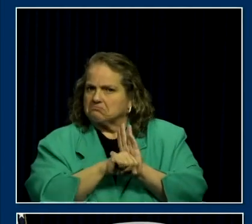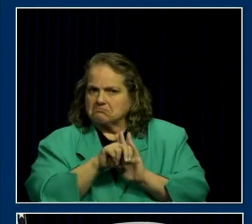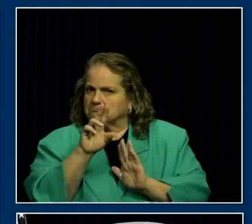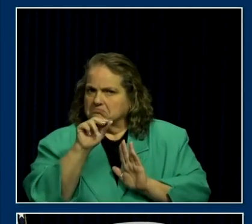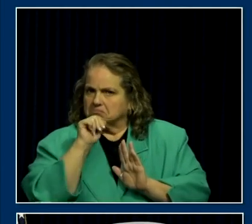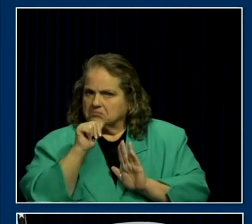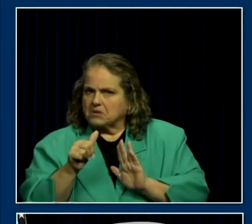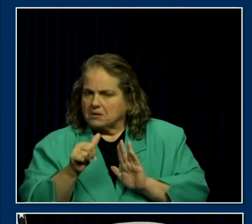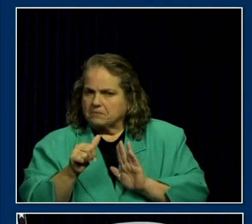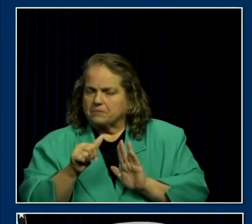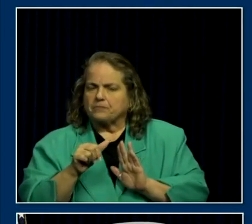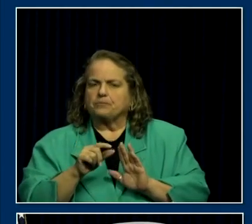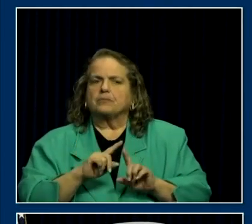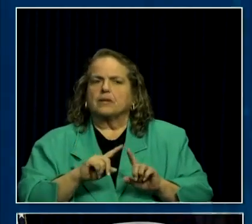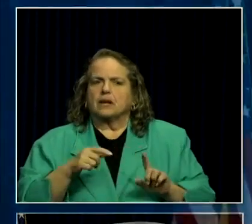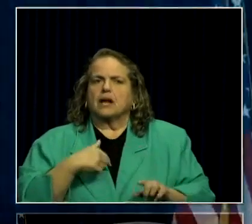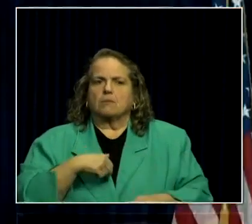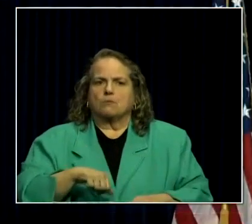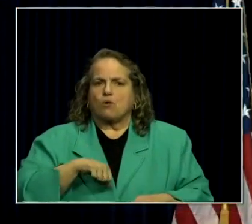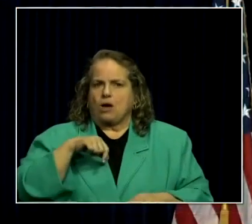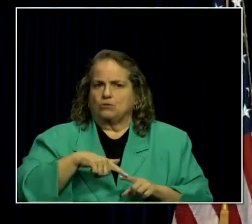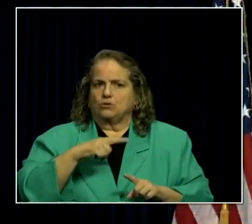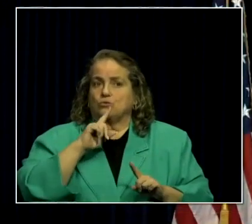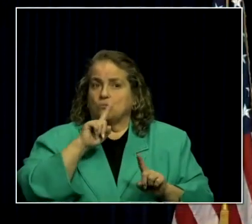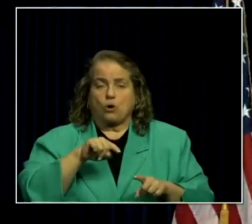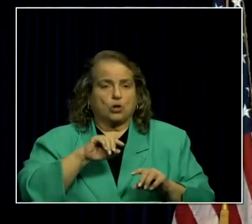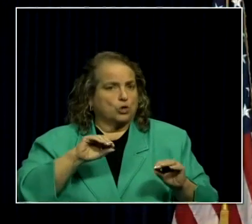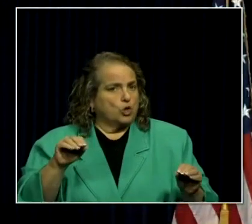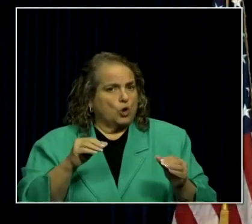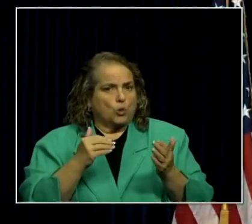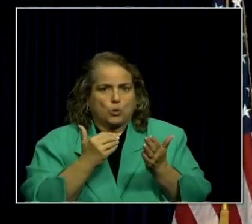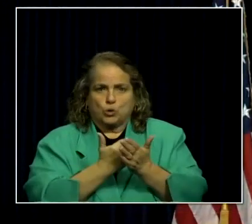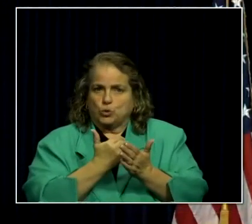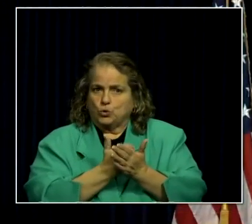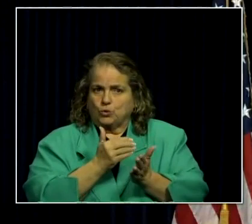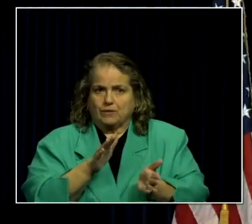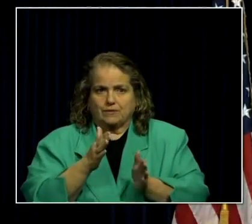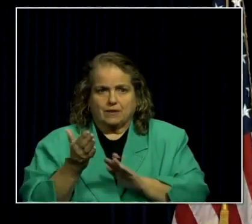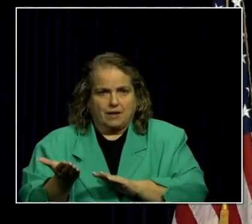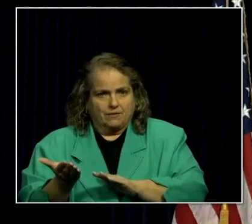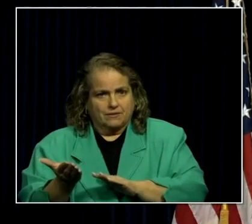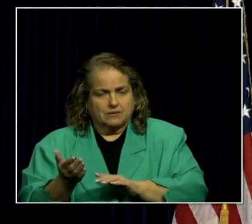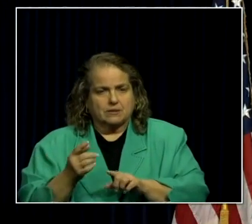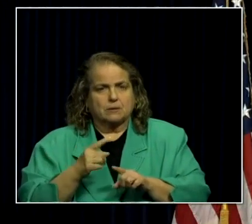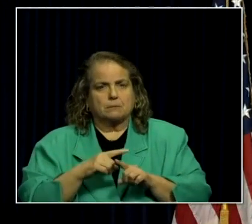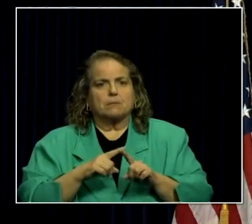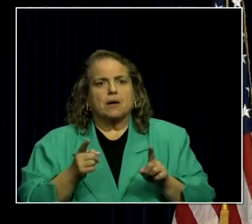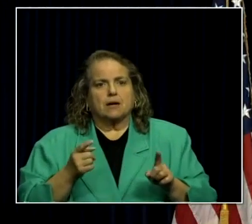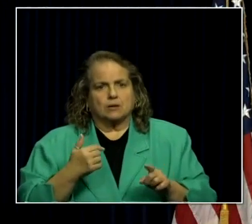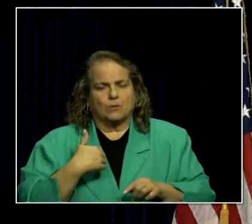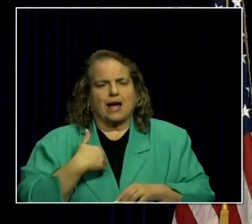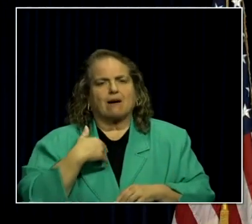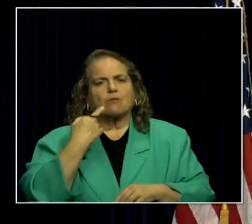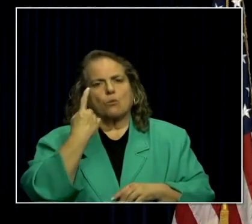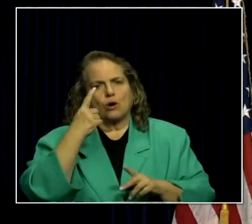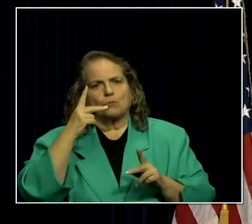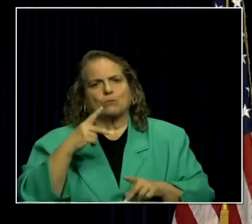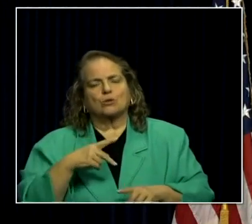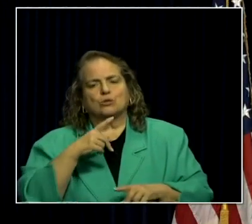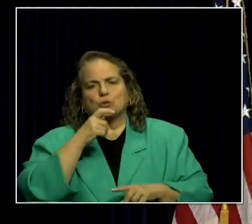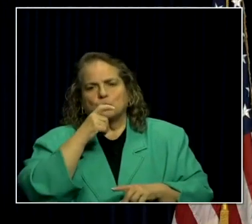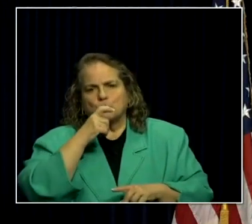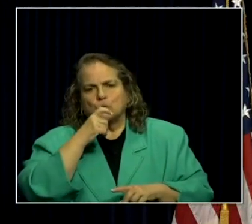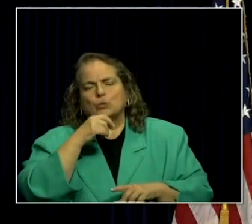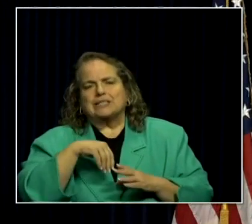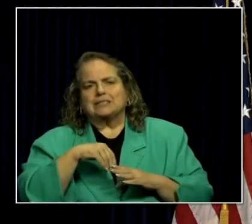I'm proud to report today that we have no new deaths, though we will have somebody who is holding on the next couple